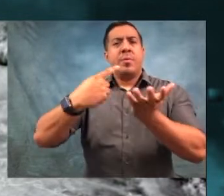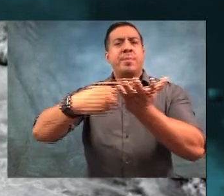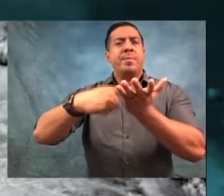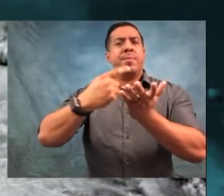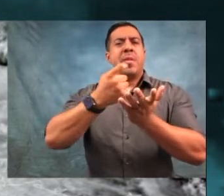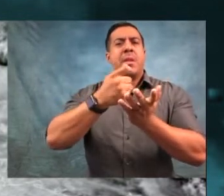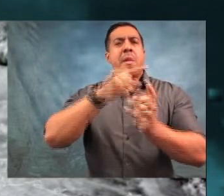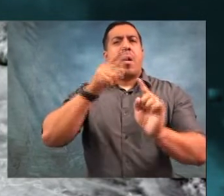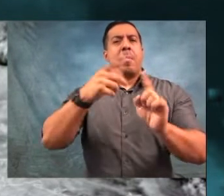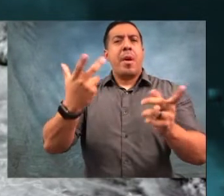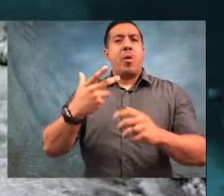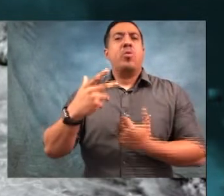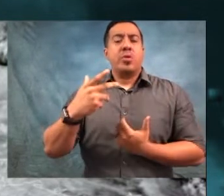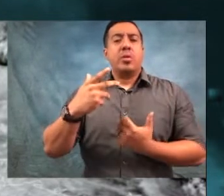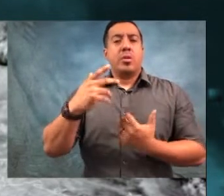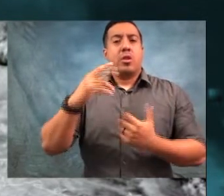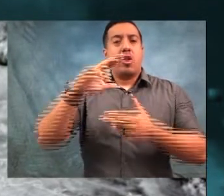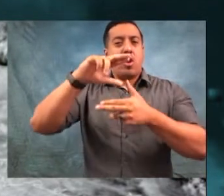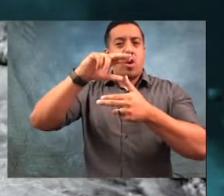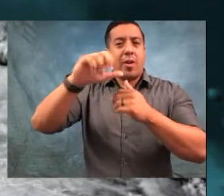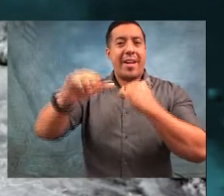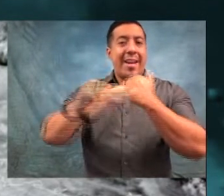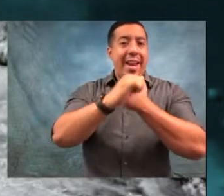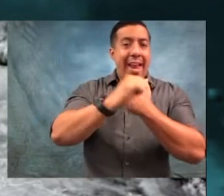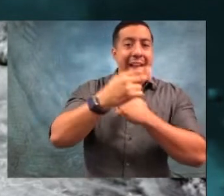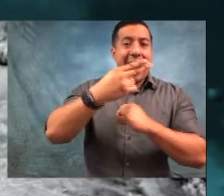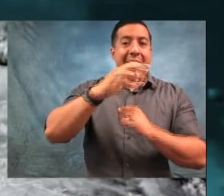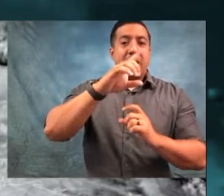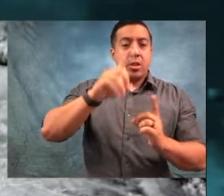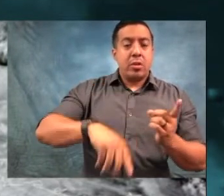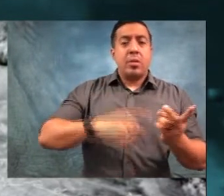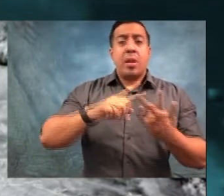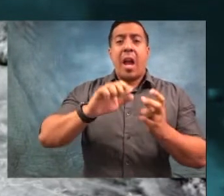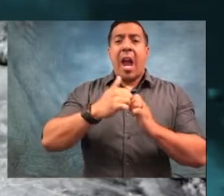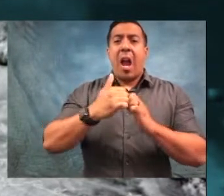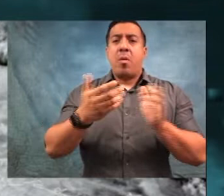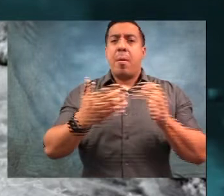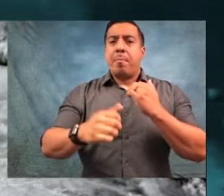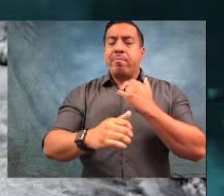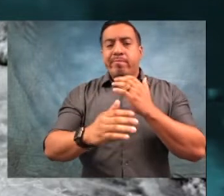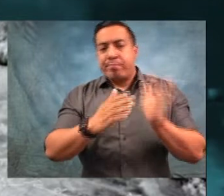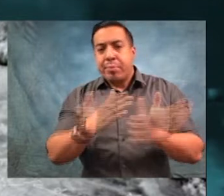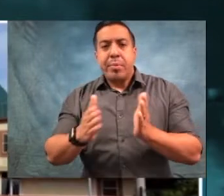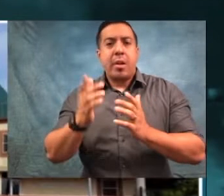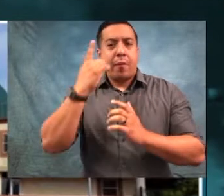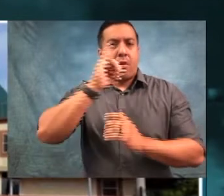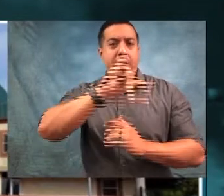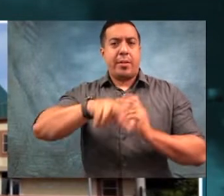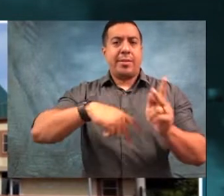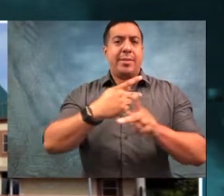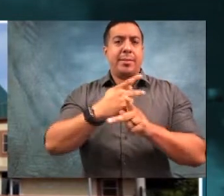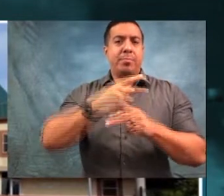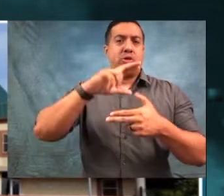to you for a moment about hurricane hazards and being prepared during the hurricane season.